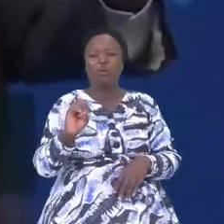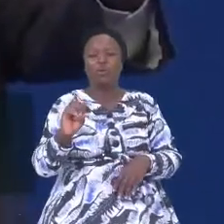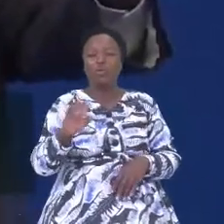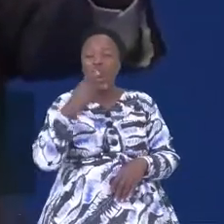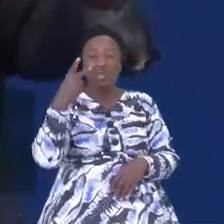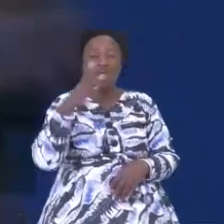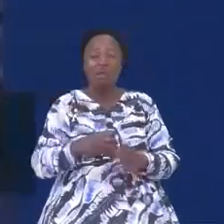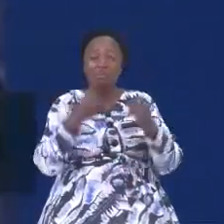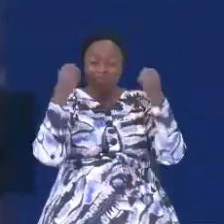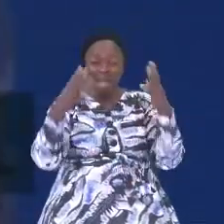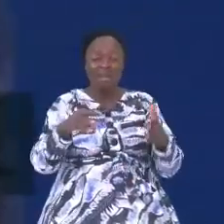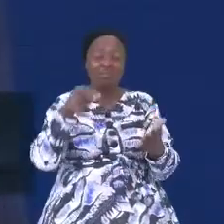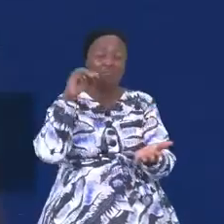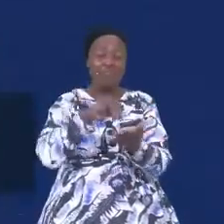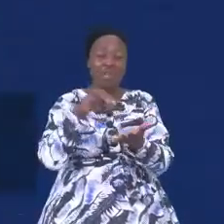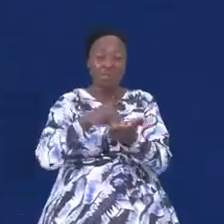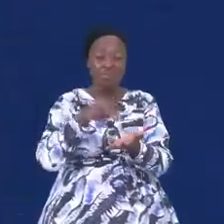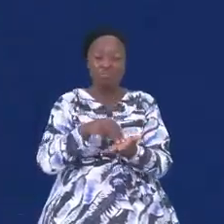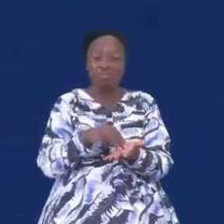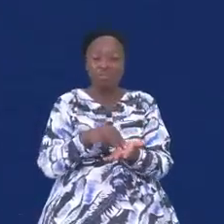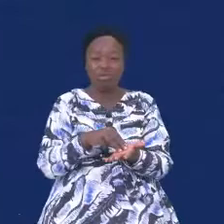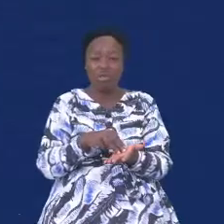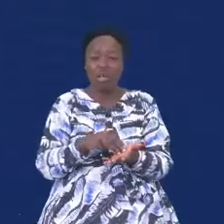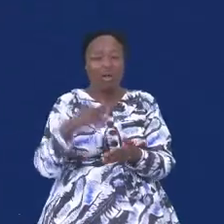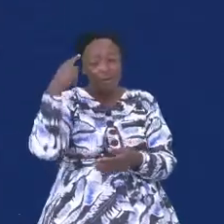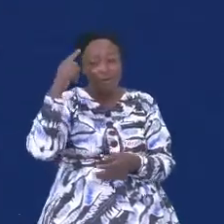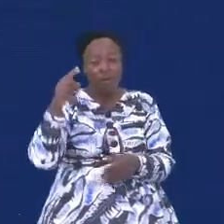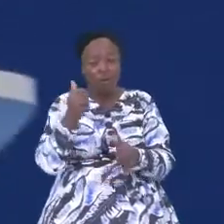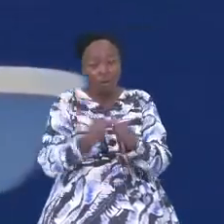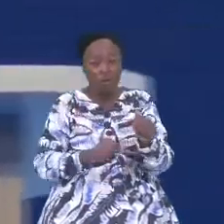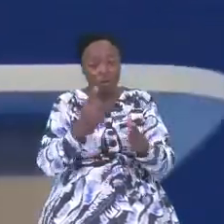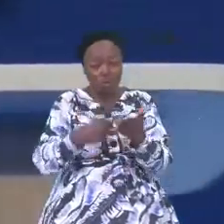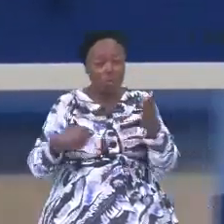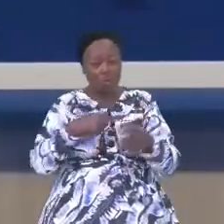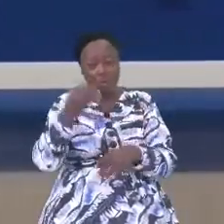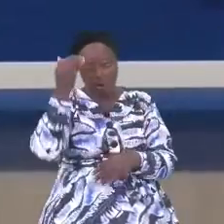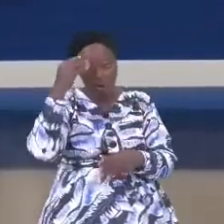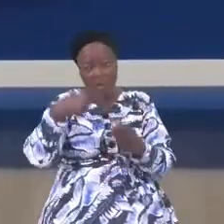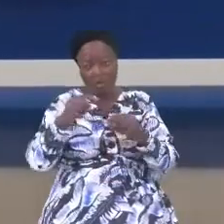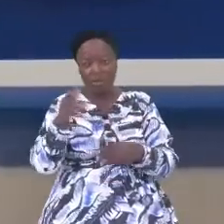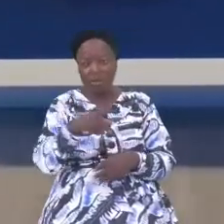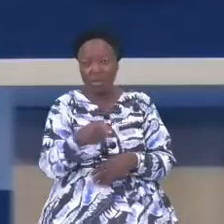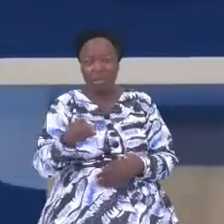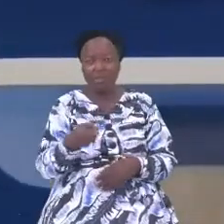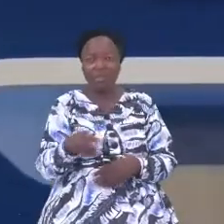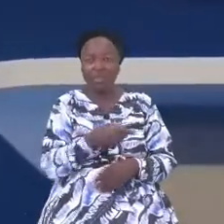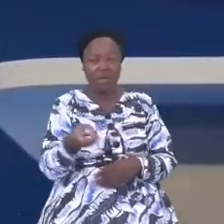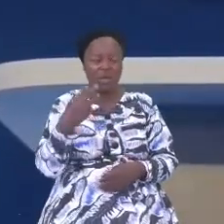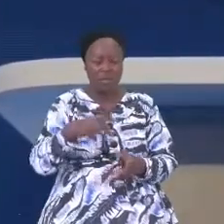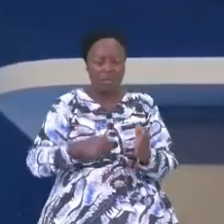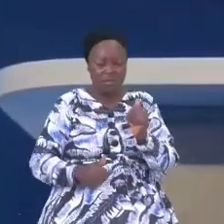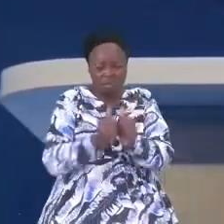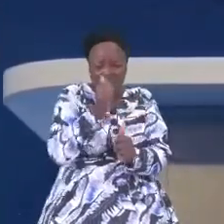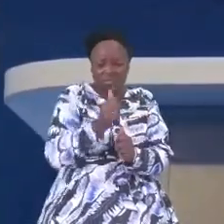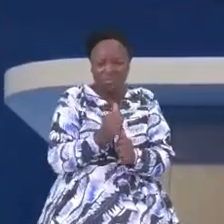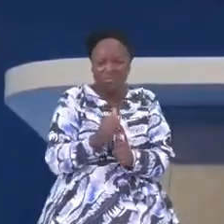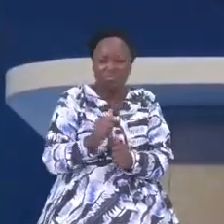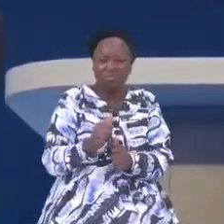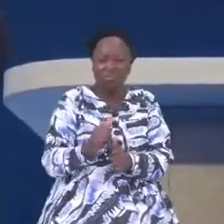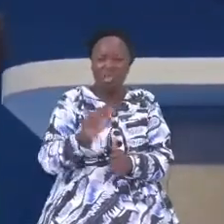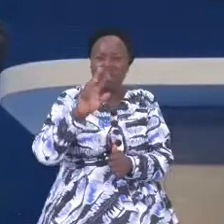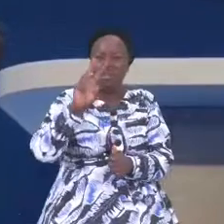millions. From what we know about them, they were about 3 million people. And